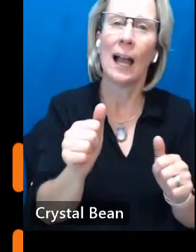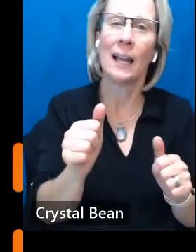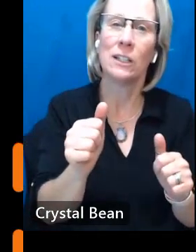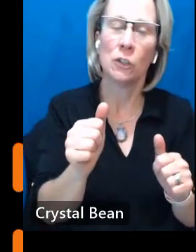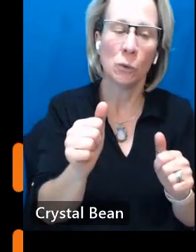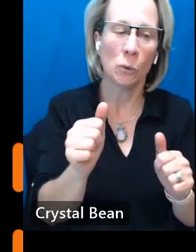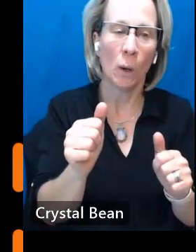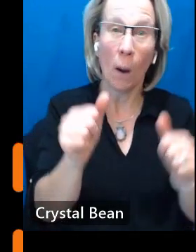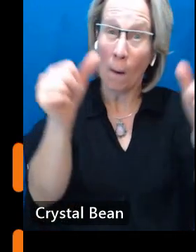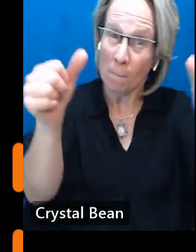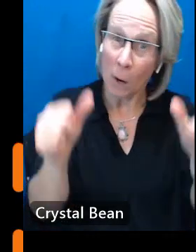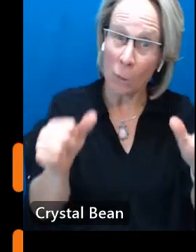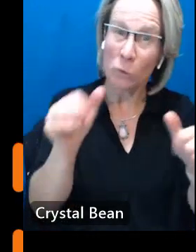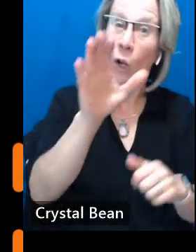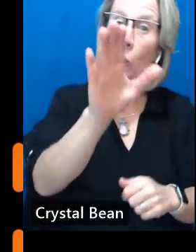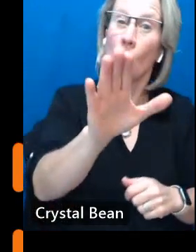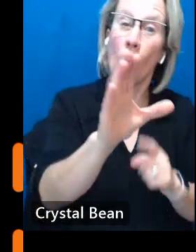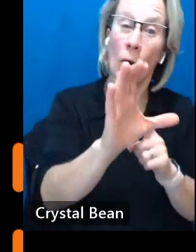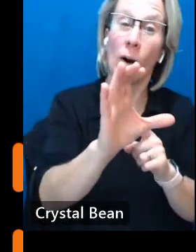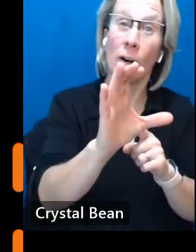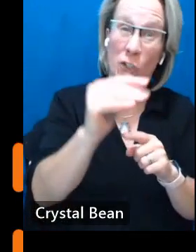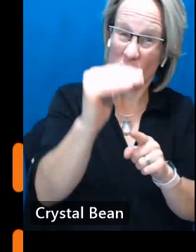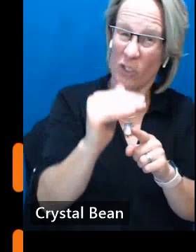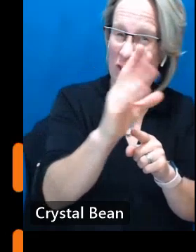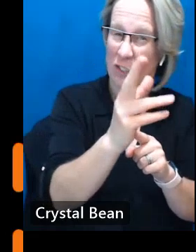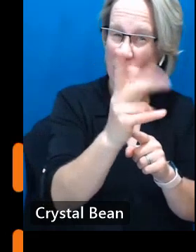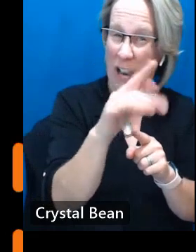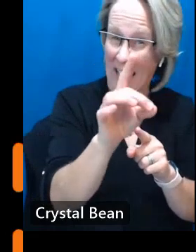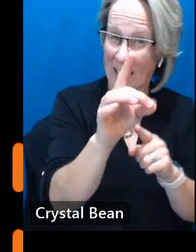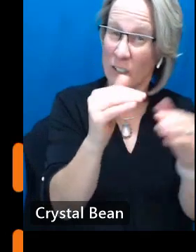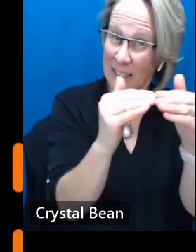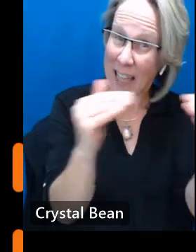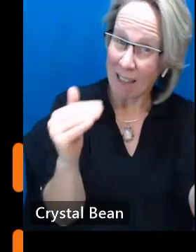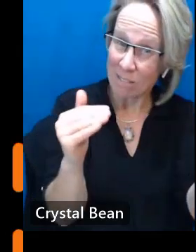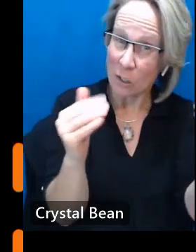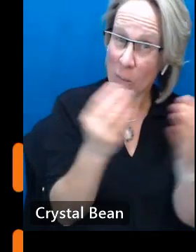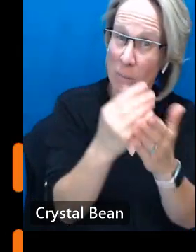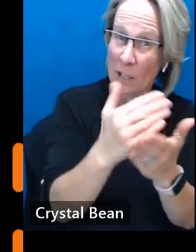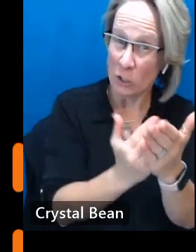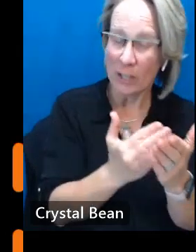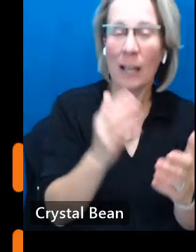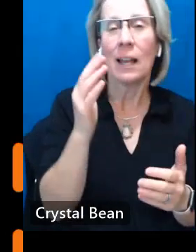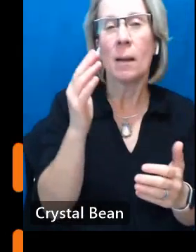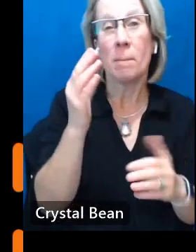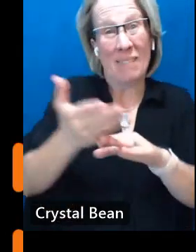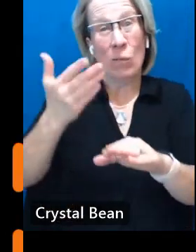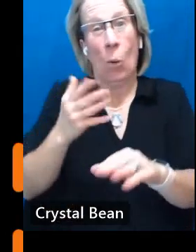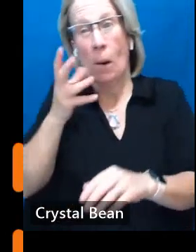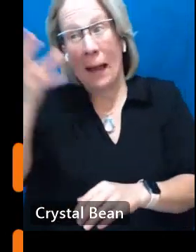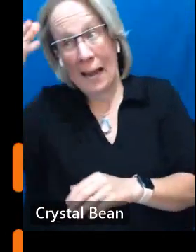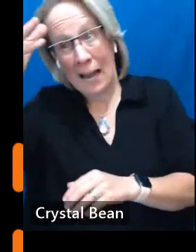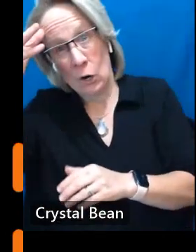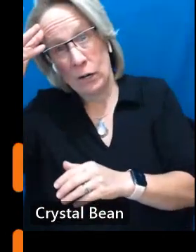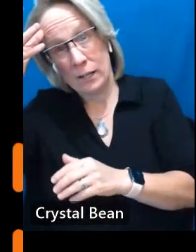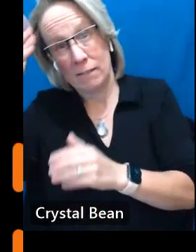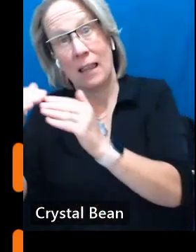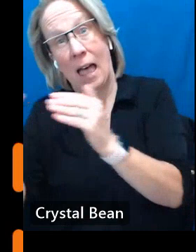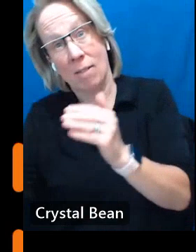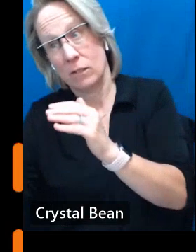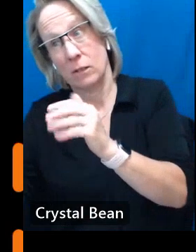budget is posted, that'll be a problem. That'll be an error. Okay. If you're creating these journals, you're going to use ledger